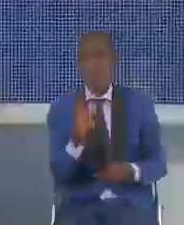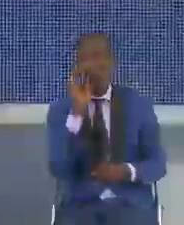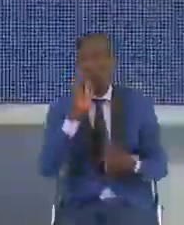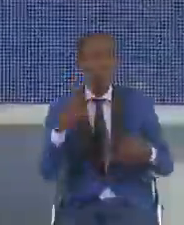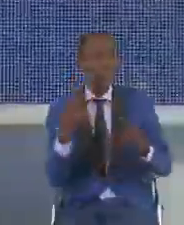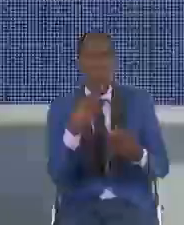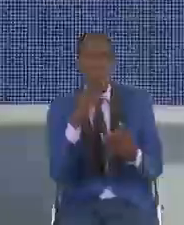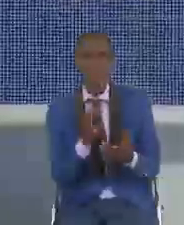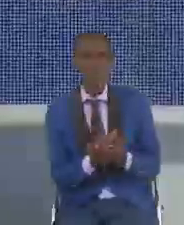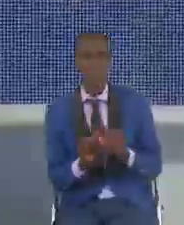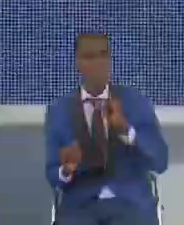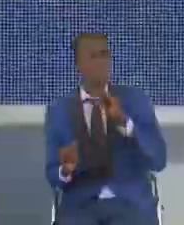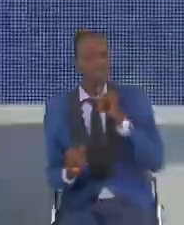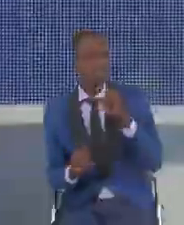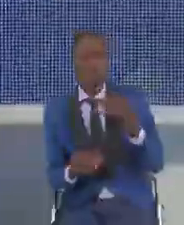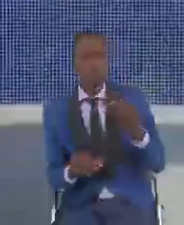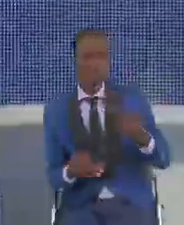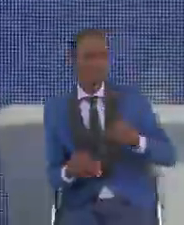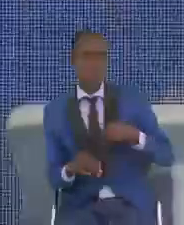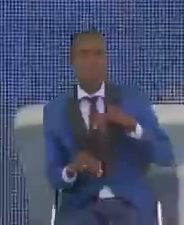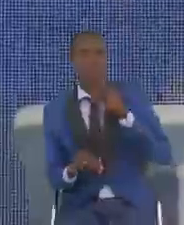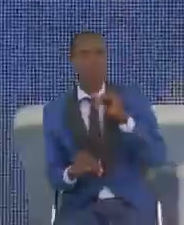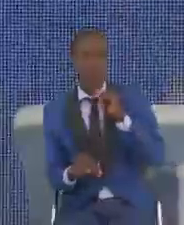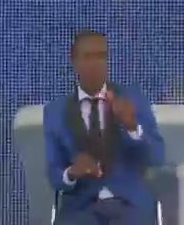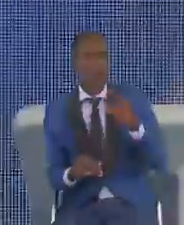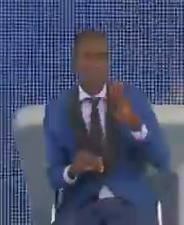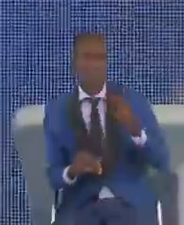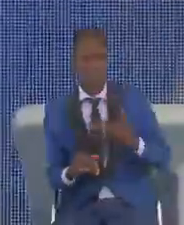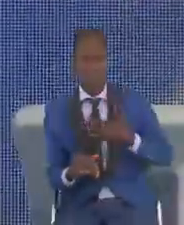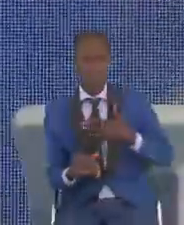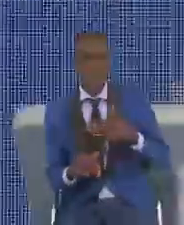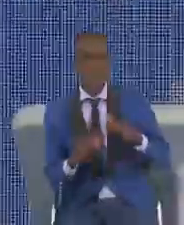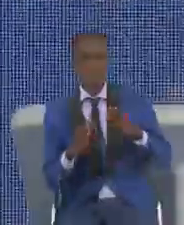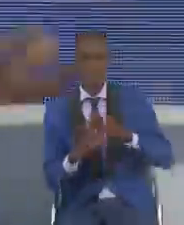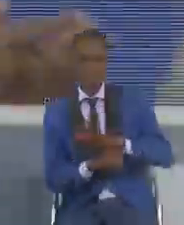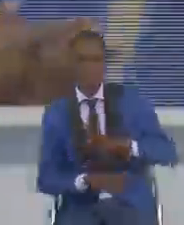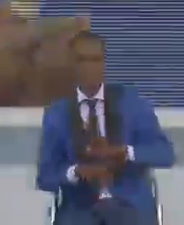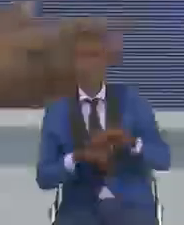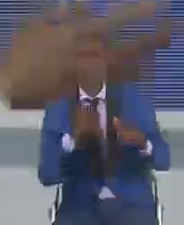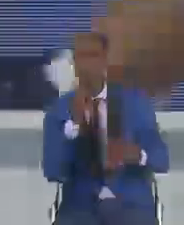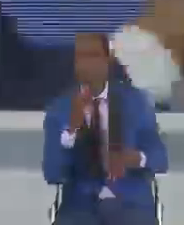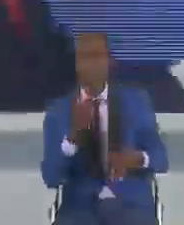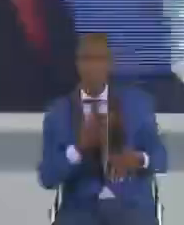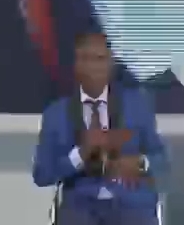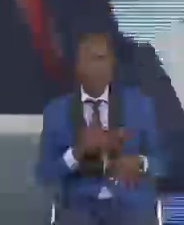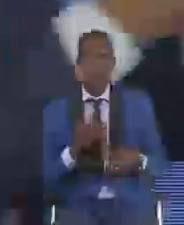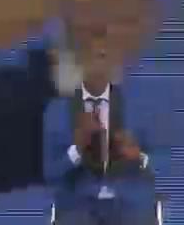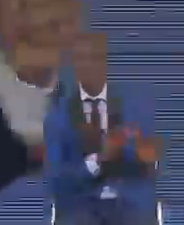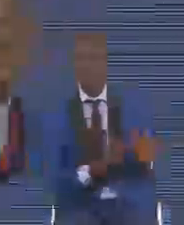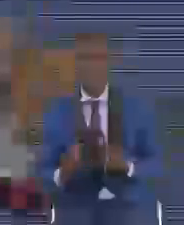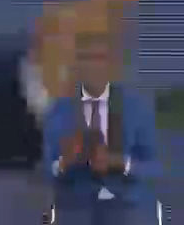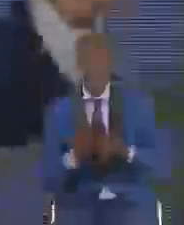it's not of me. It's not my background. It's not my constitution. It says, by